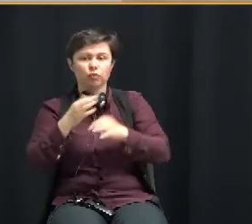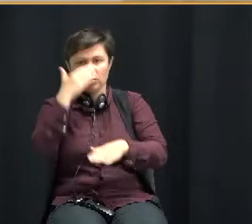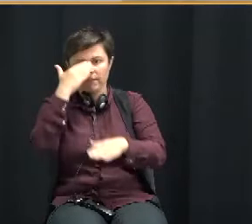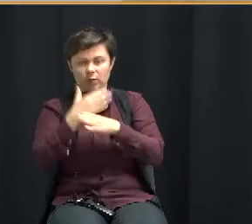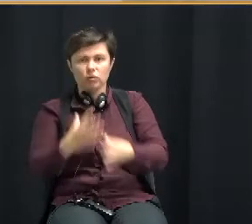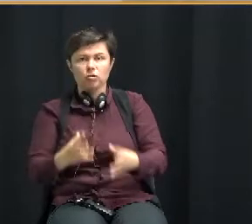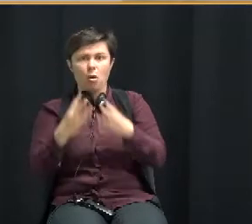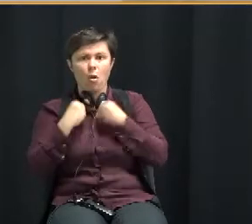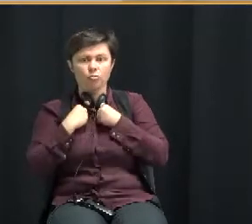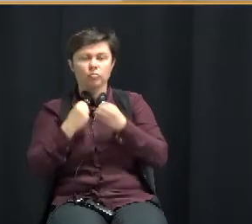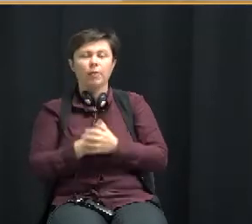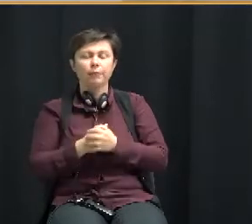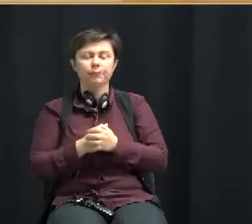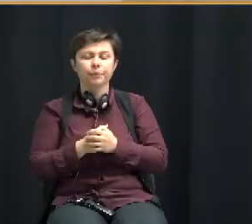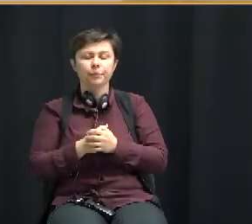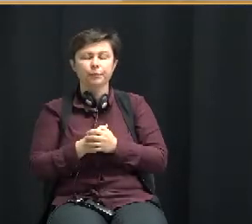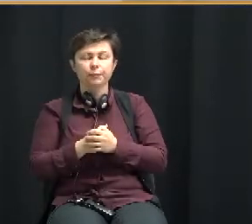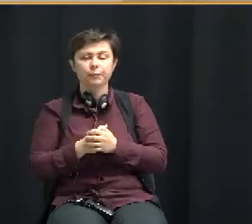material I got at night.